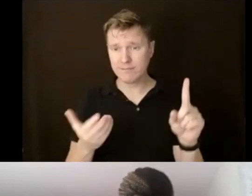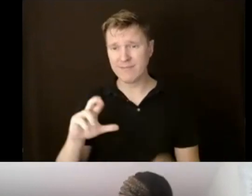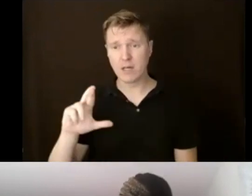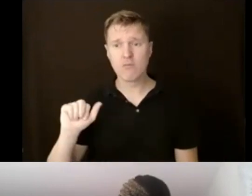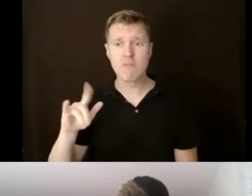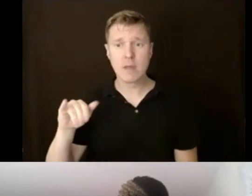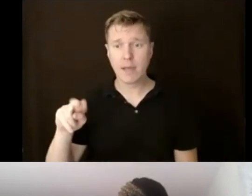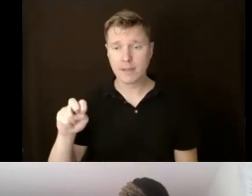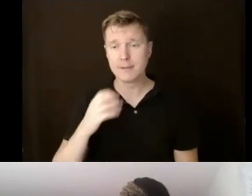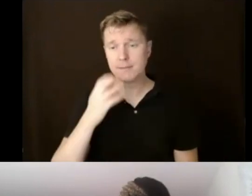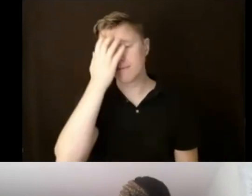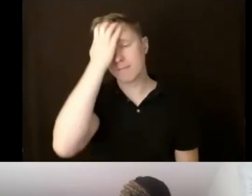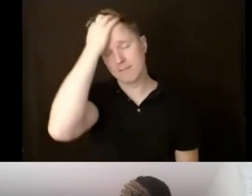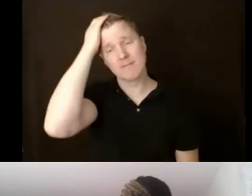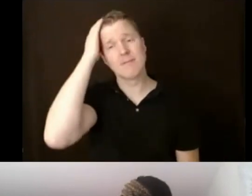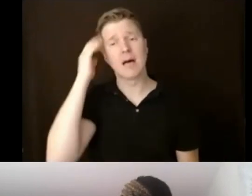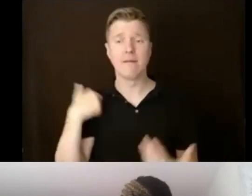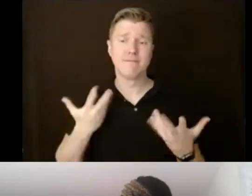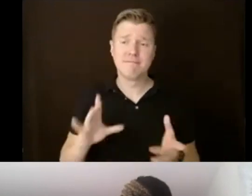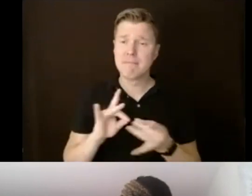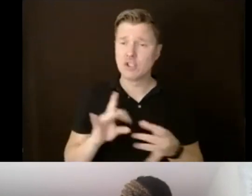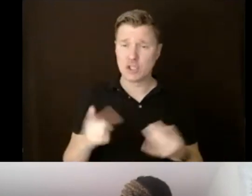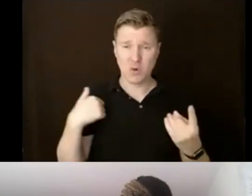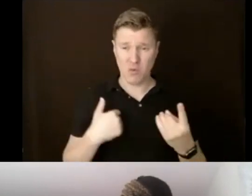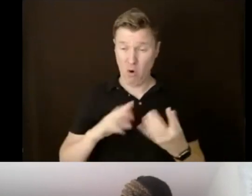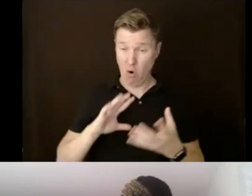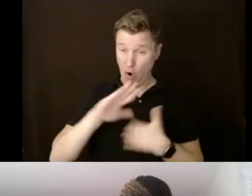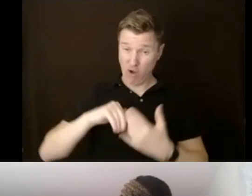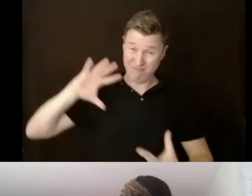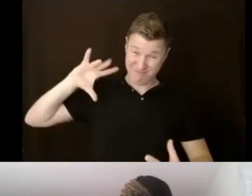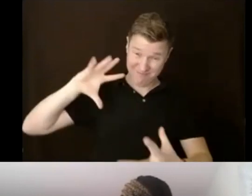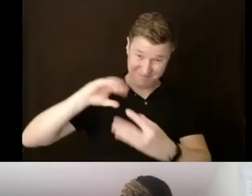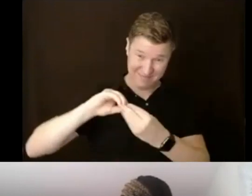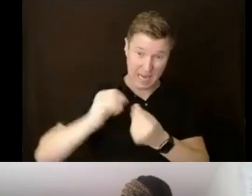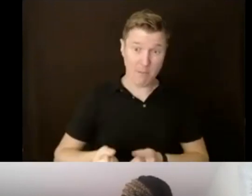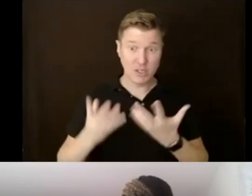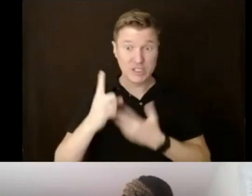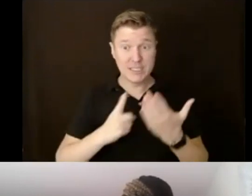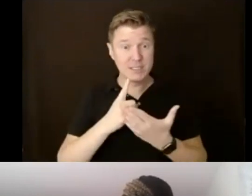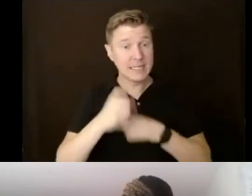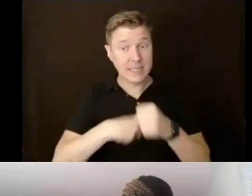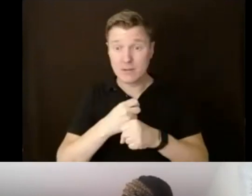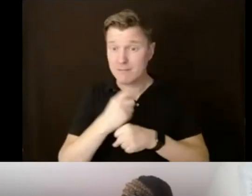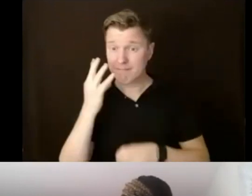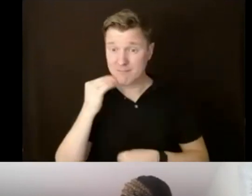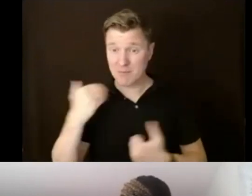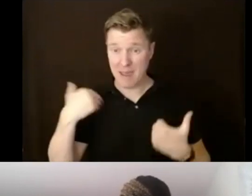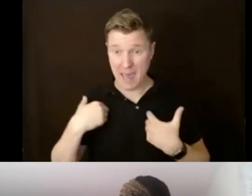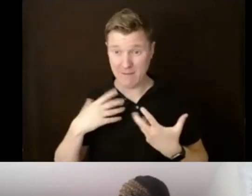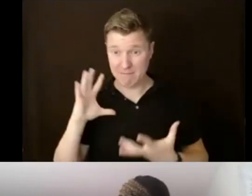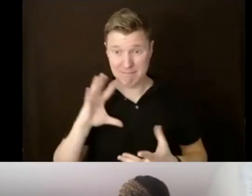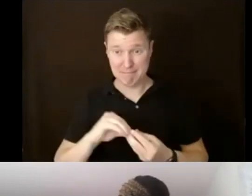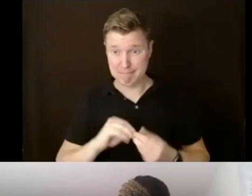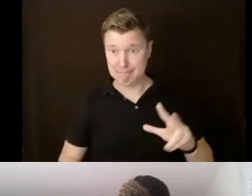mentioned that we kind of add up all of the years of experience that we have and are bringing